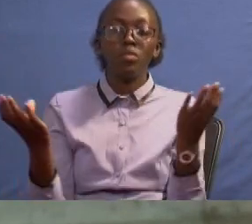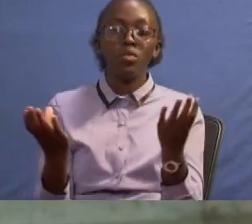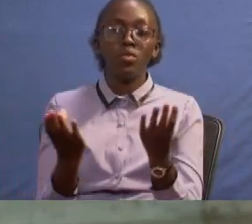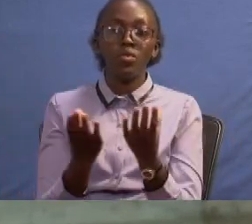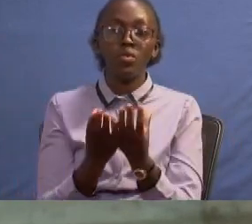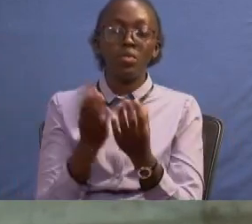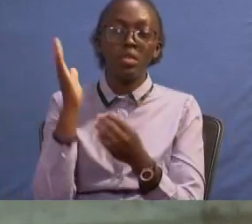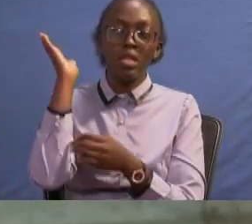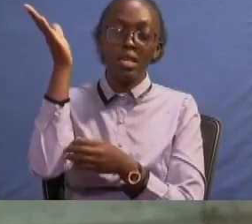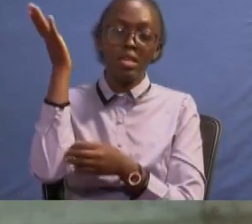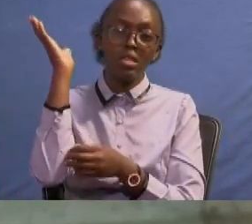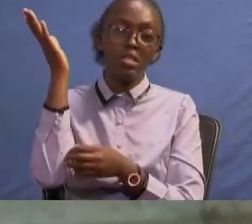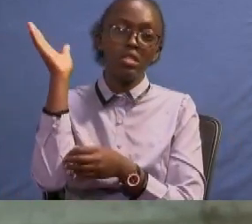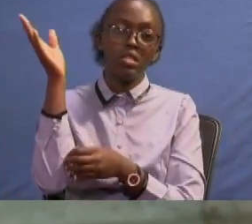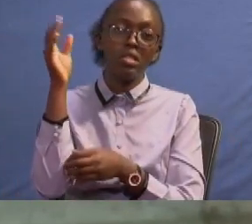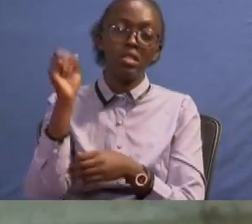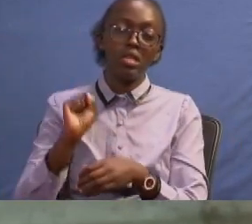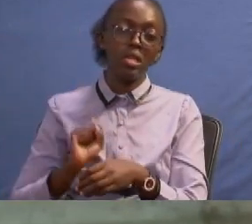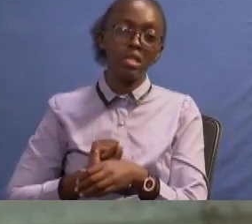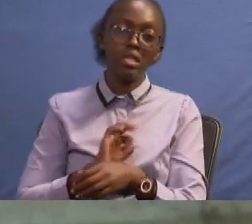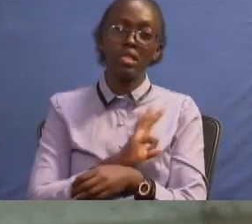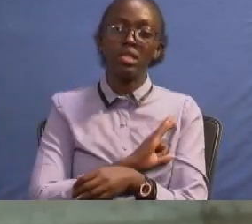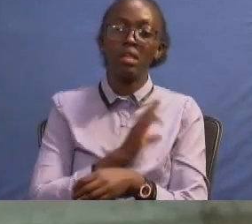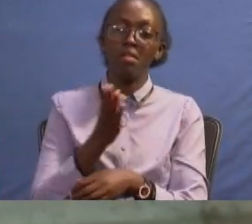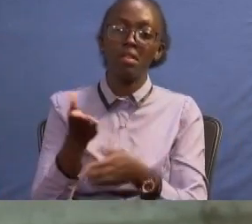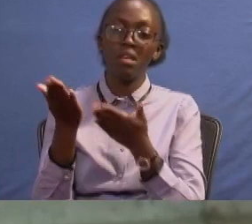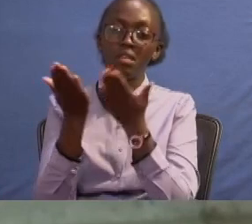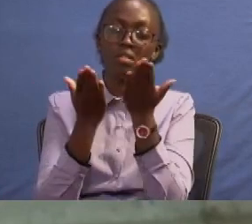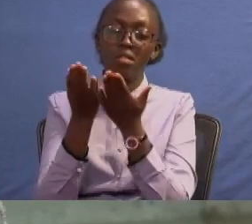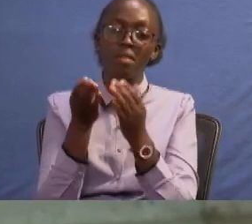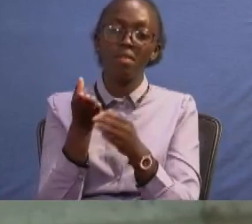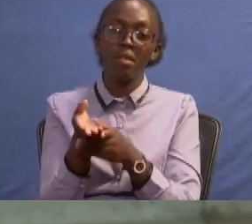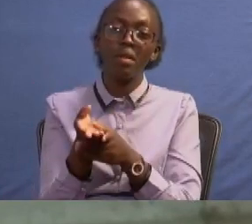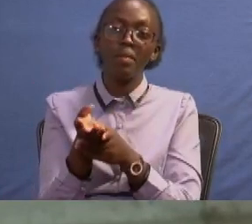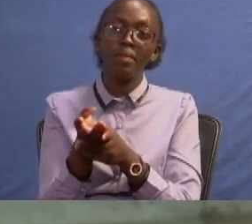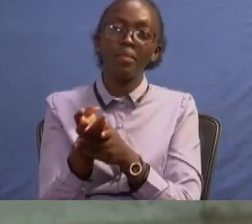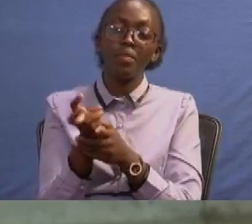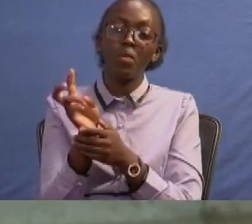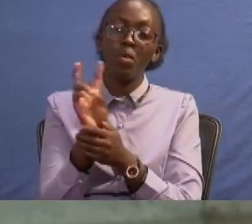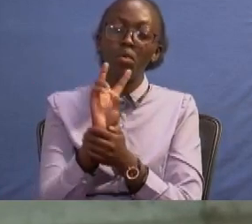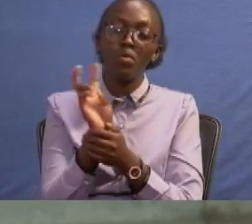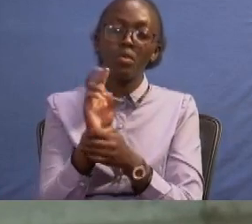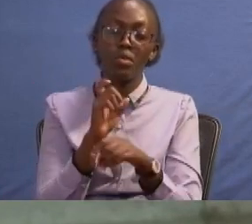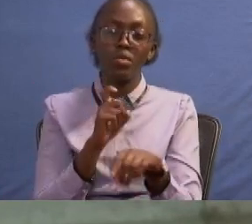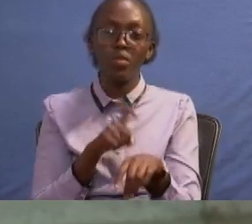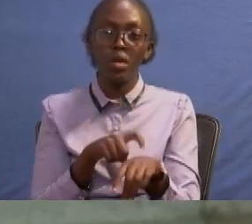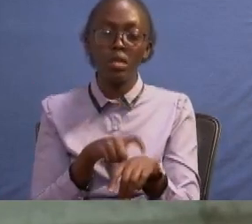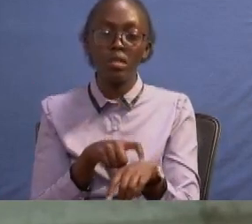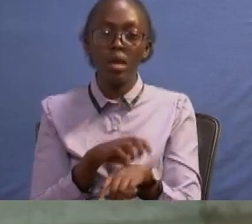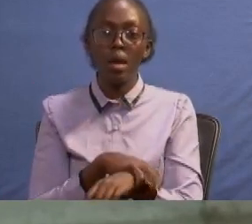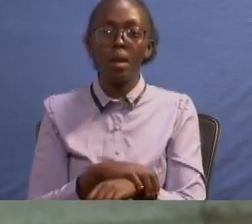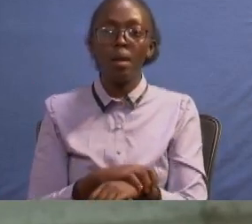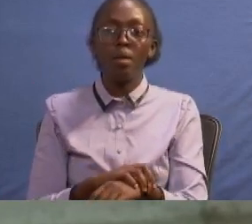the lecturers, and the staff who have been serving them, were looking to a time when we will go to